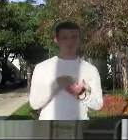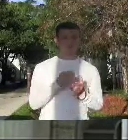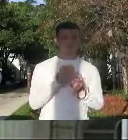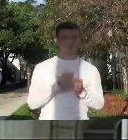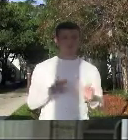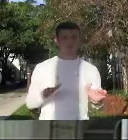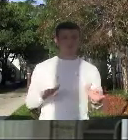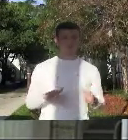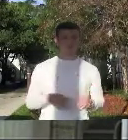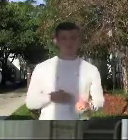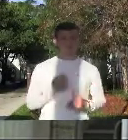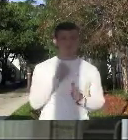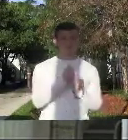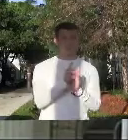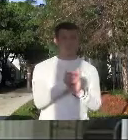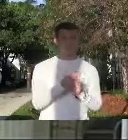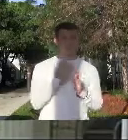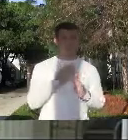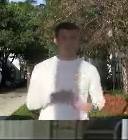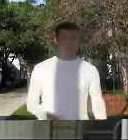standing for a moment of silence.